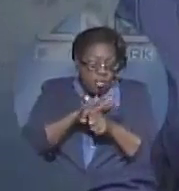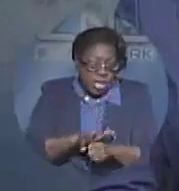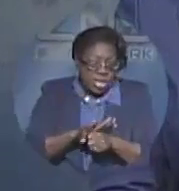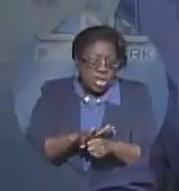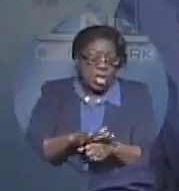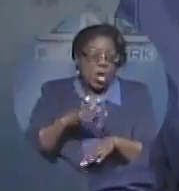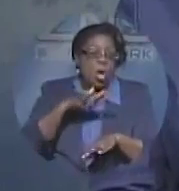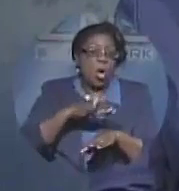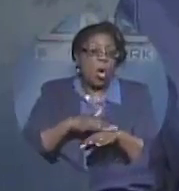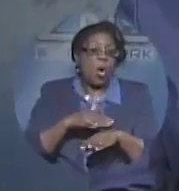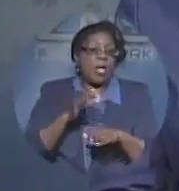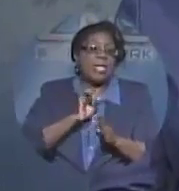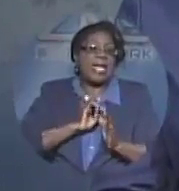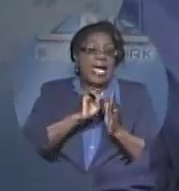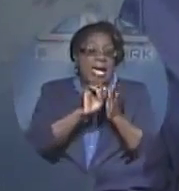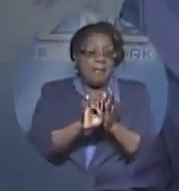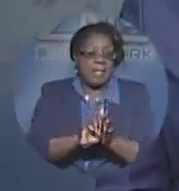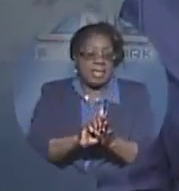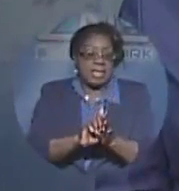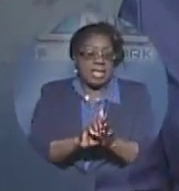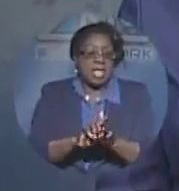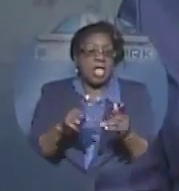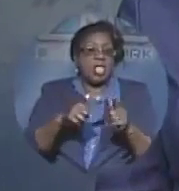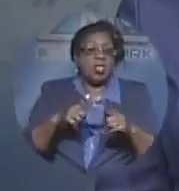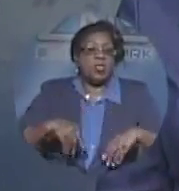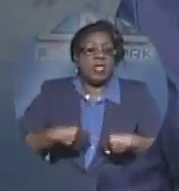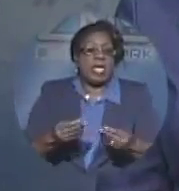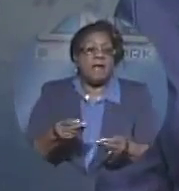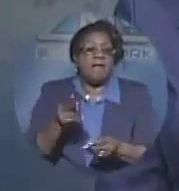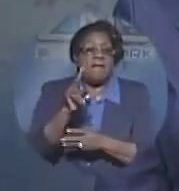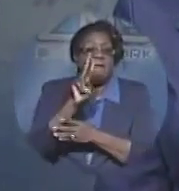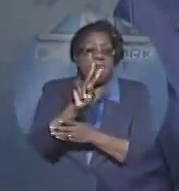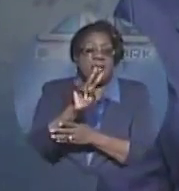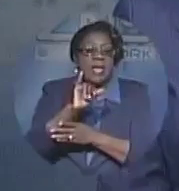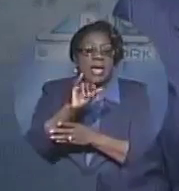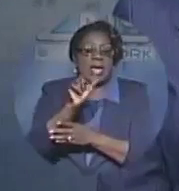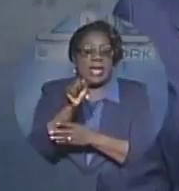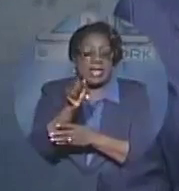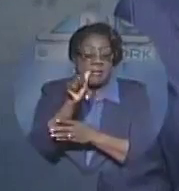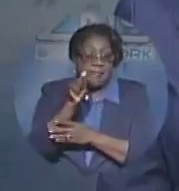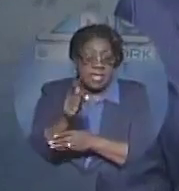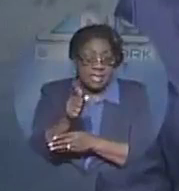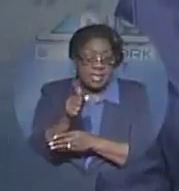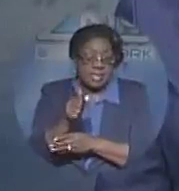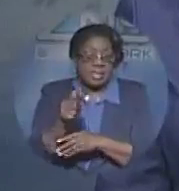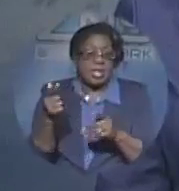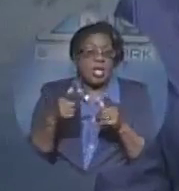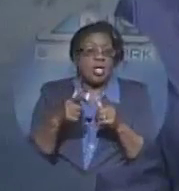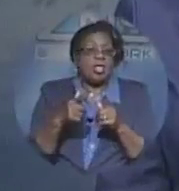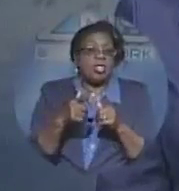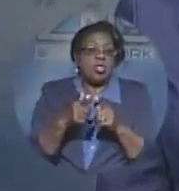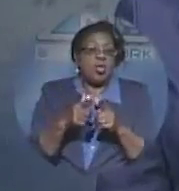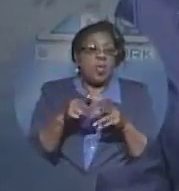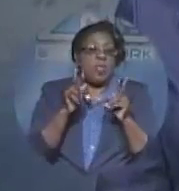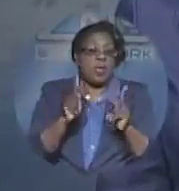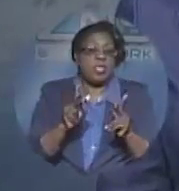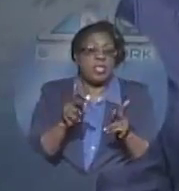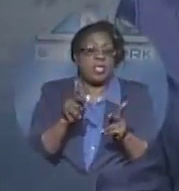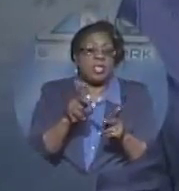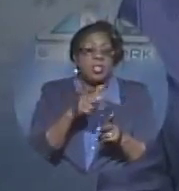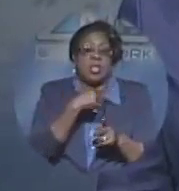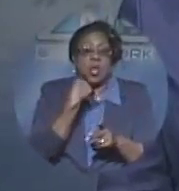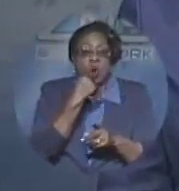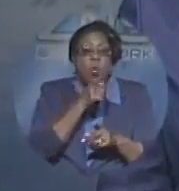visas to ineligible applicants. LaFleur further alleged, according to the document, that Mitchell is involved in a visa scam to bring